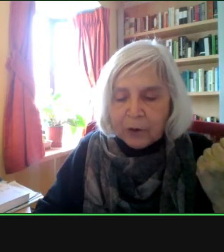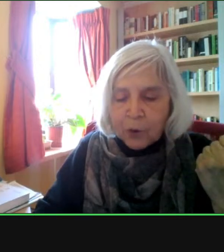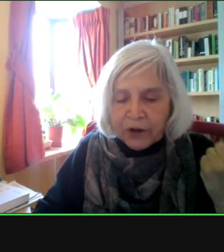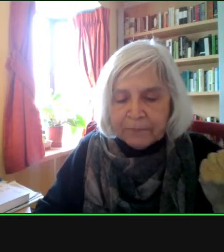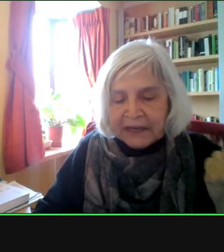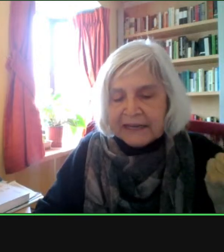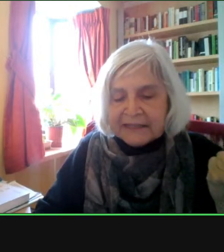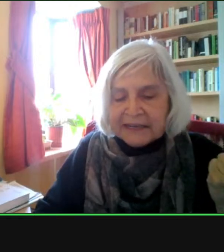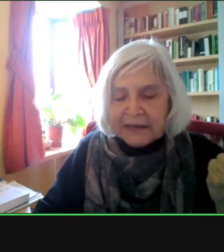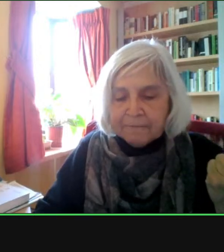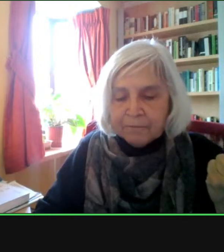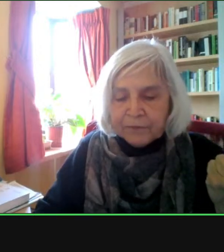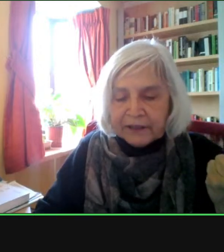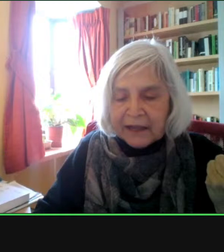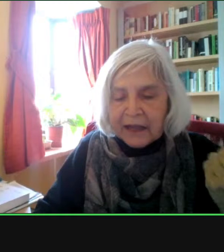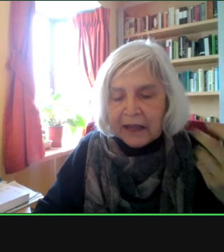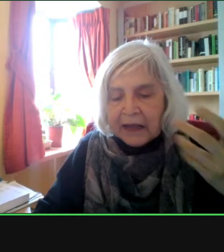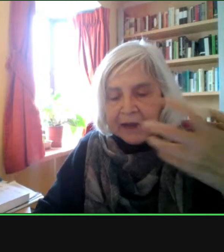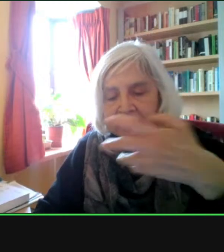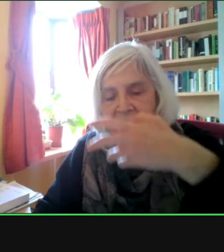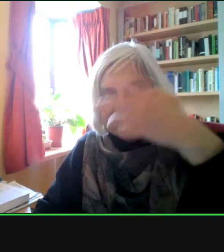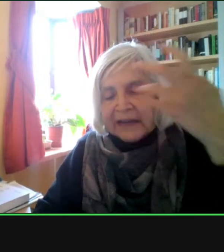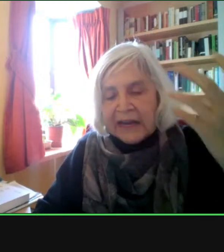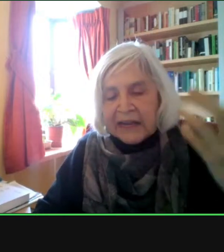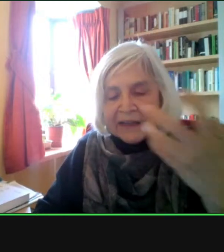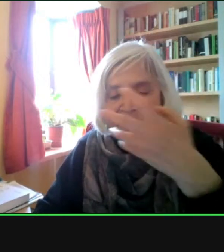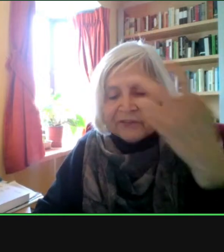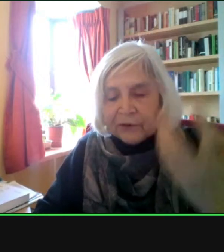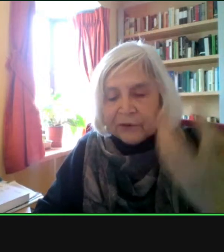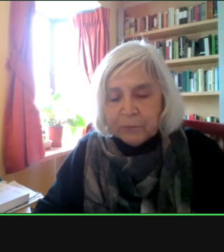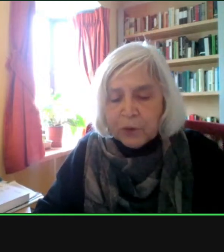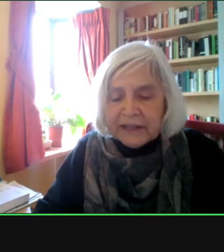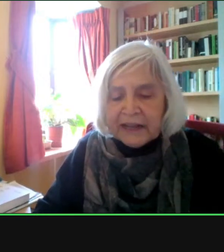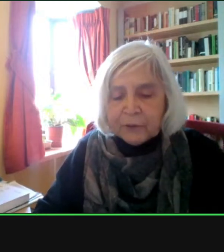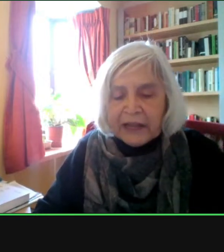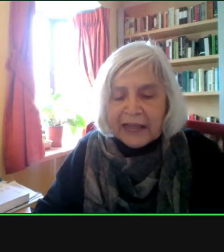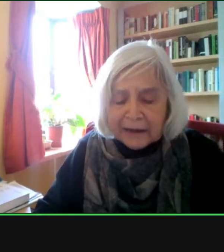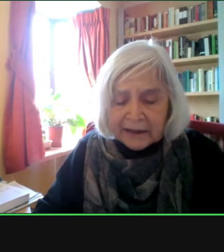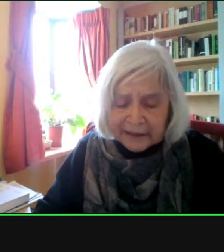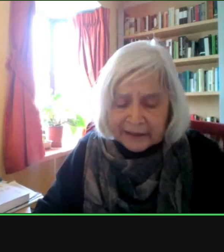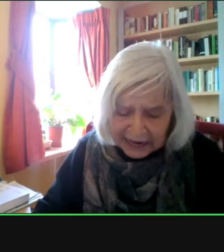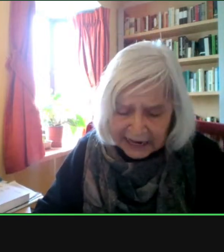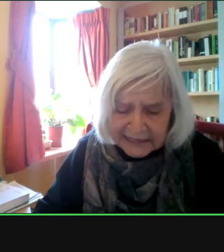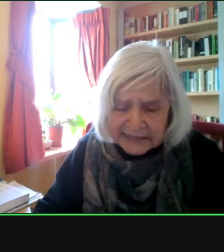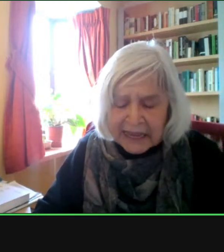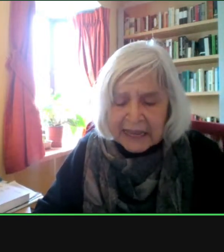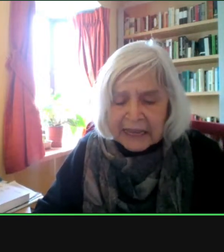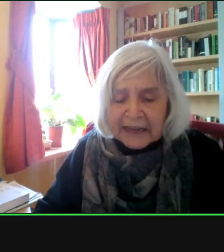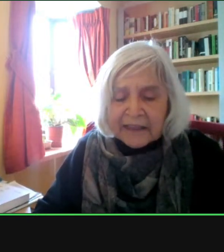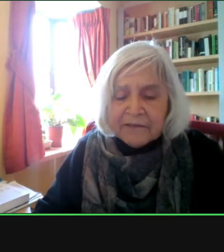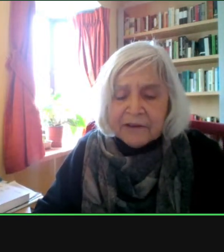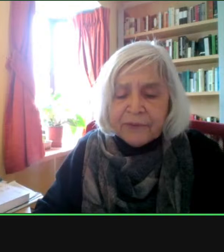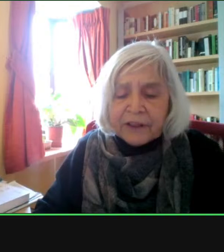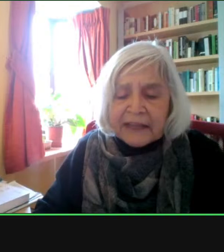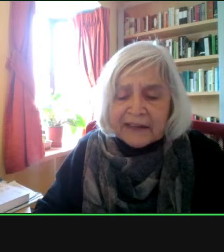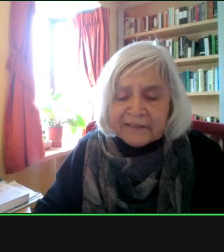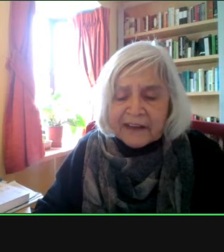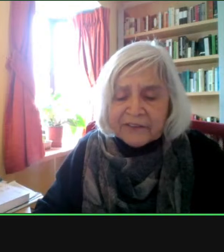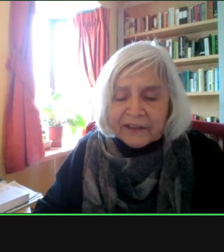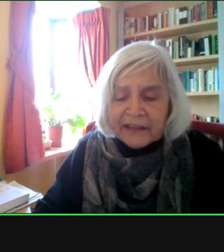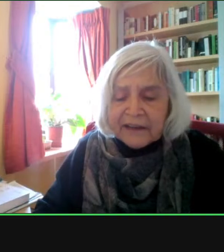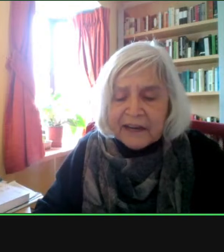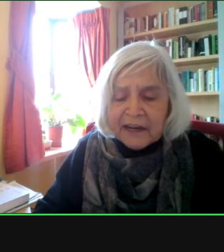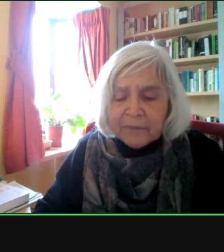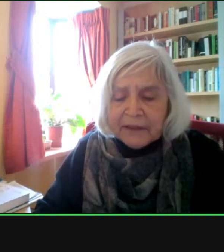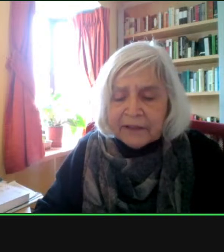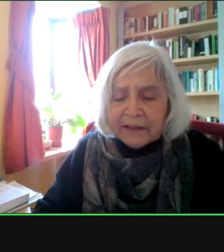some demands in terms of WHO at scale of multilateral